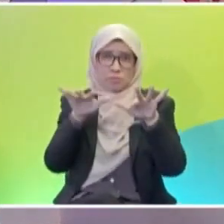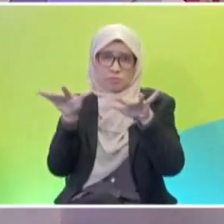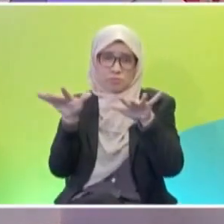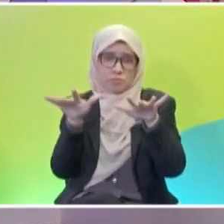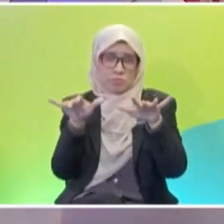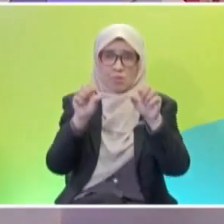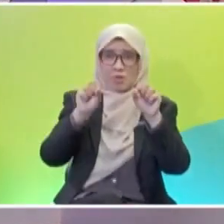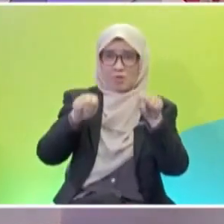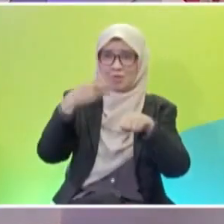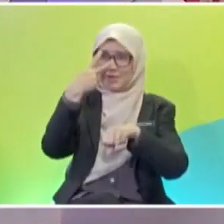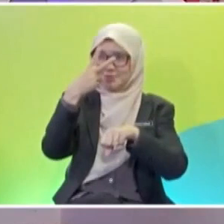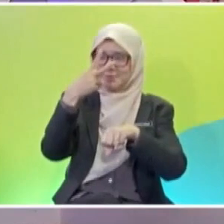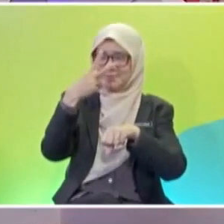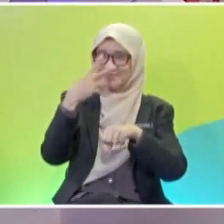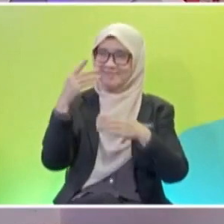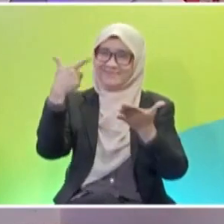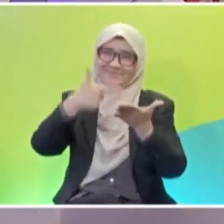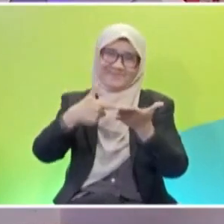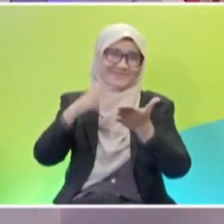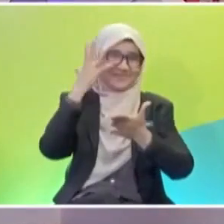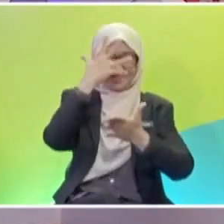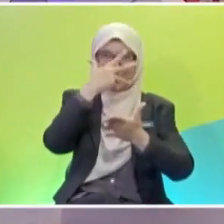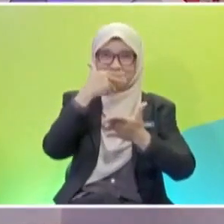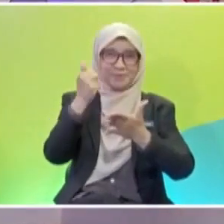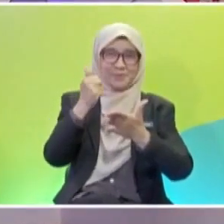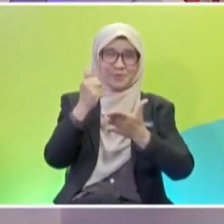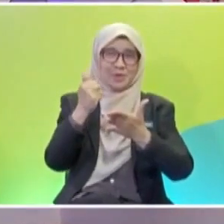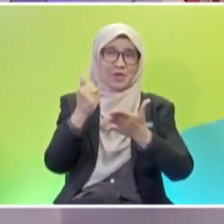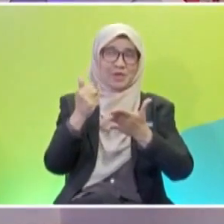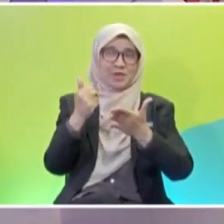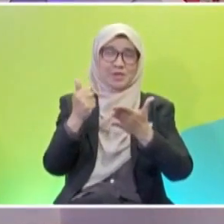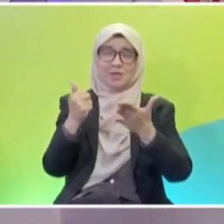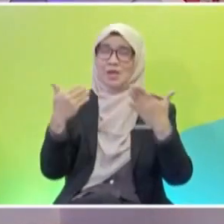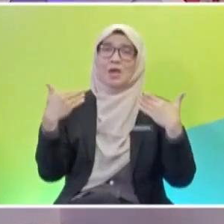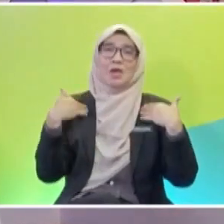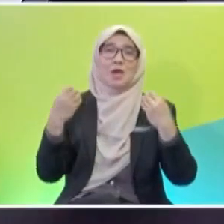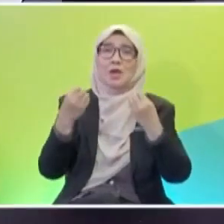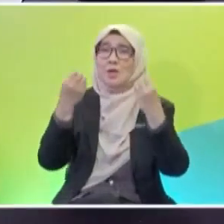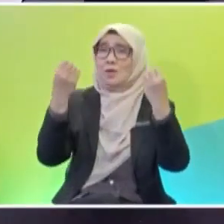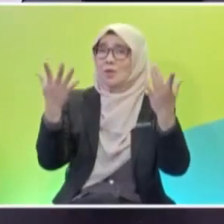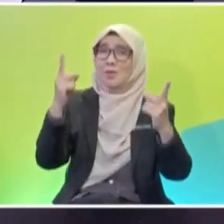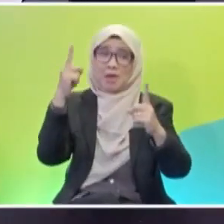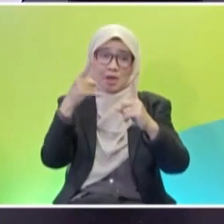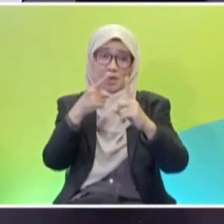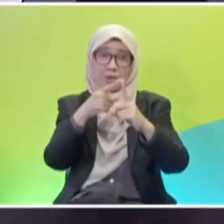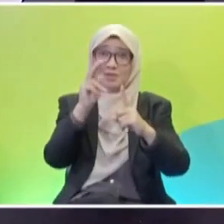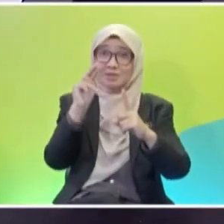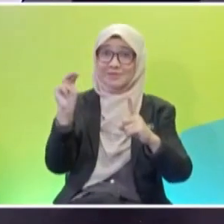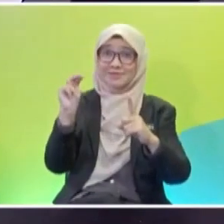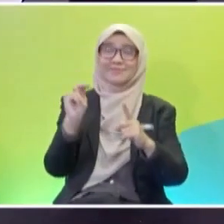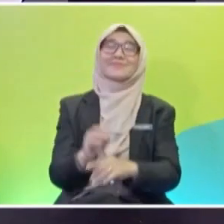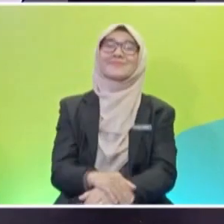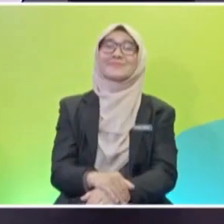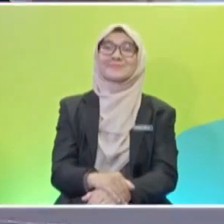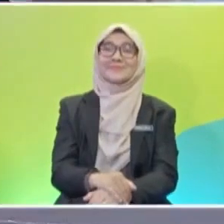something look better or more attractive for all kinds of purposes. All right. Okay. So we're going to see if we can